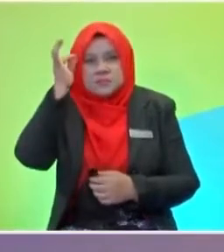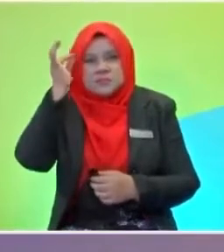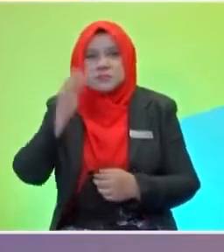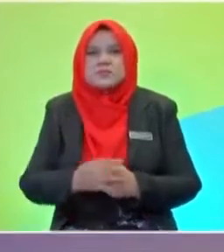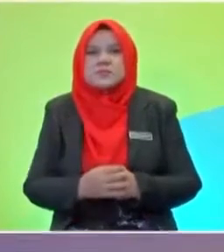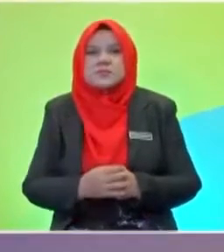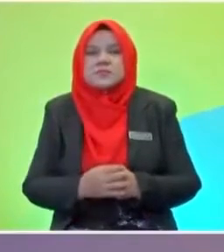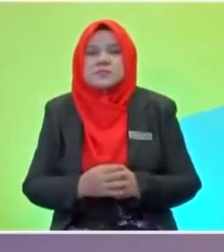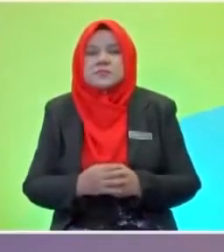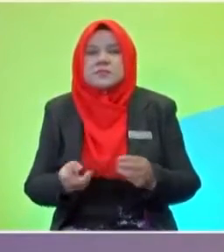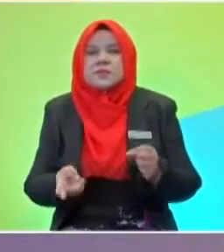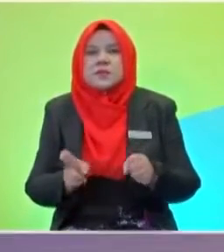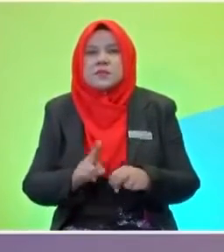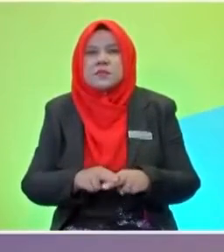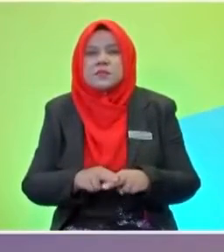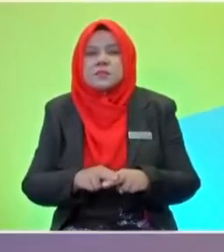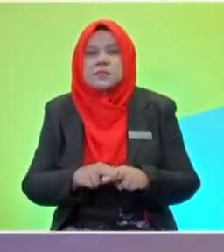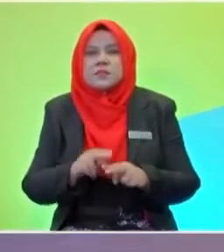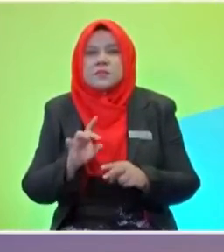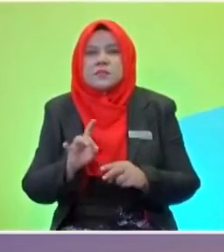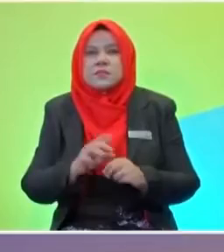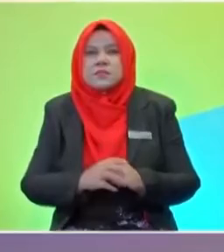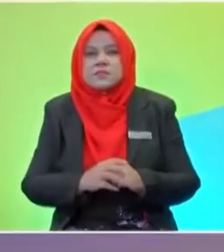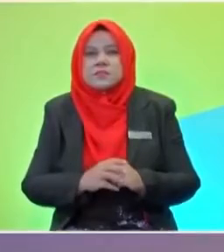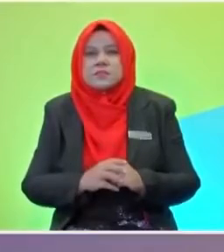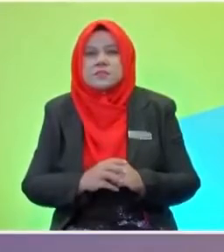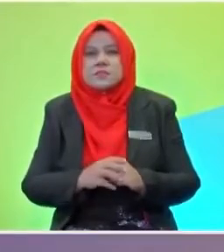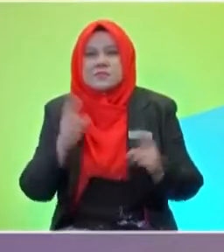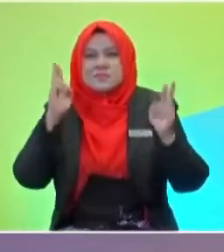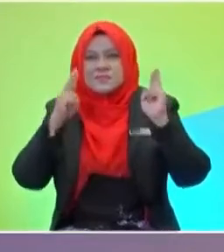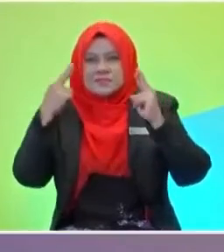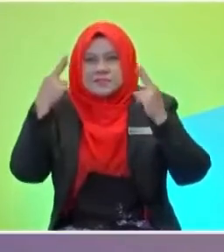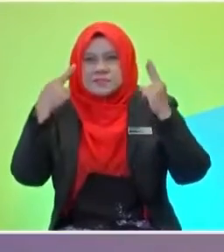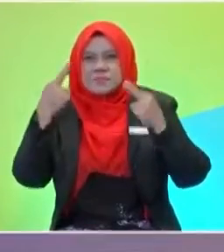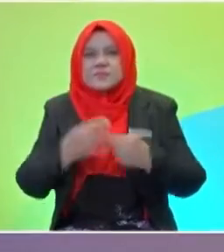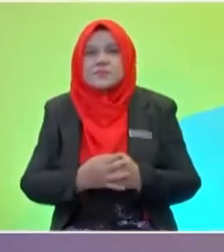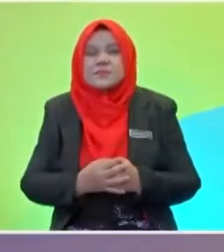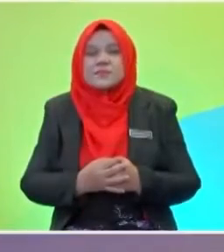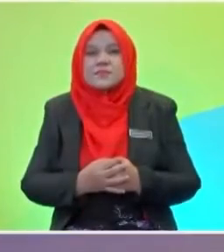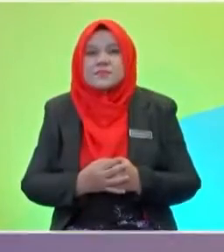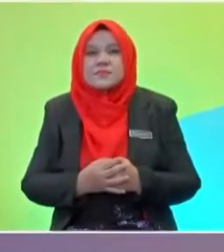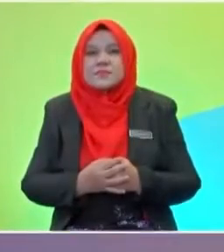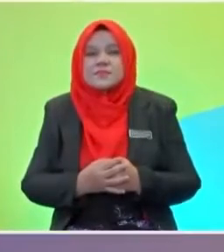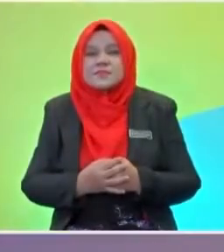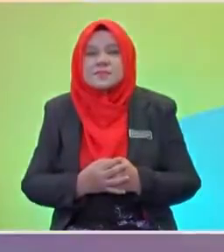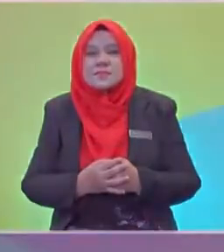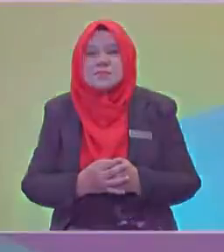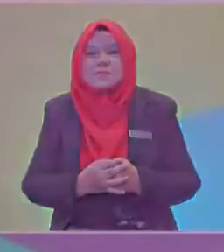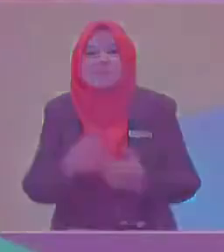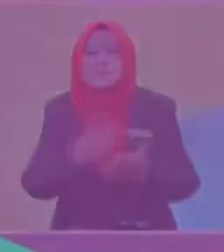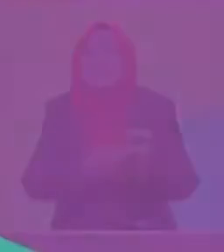8 plus A... Oh no. How do I do this? I think it's 8. What is